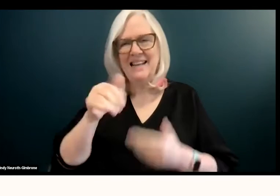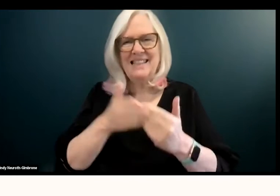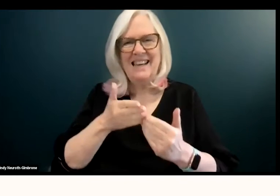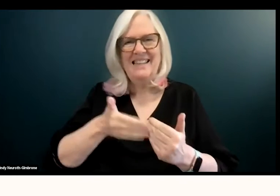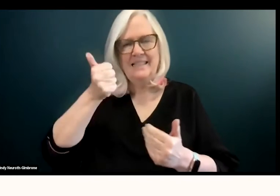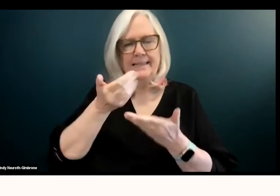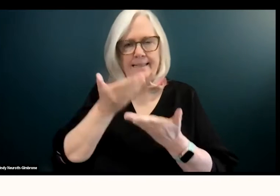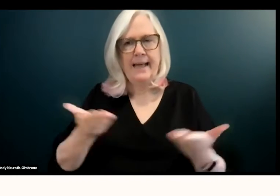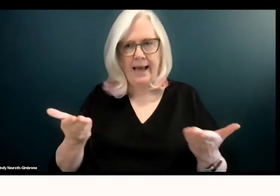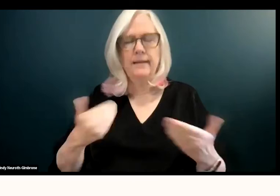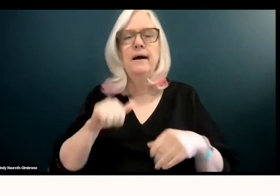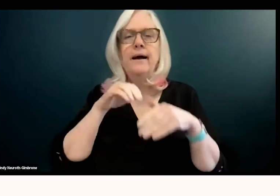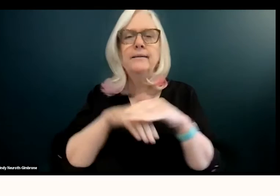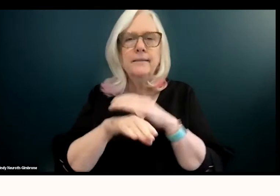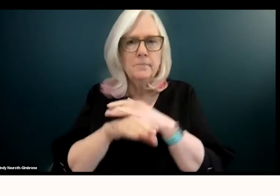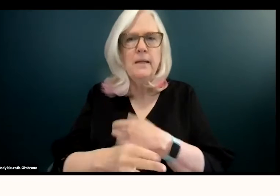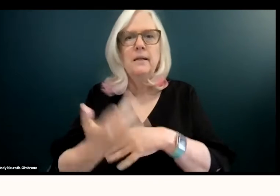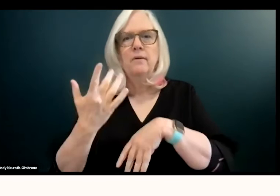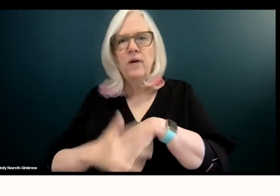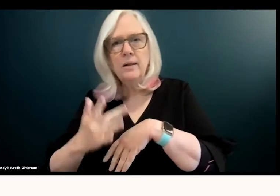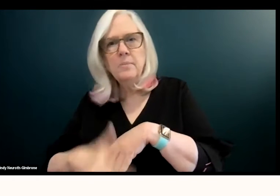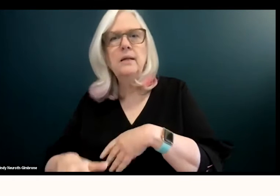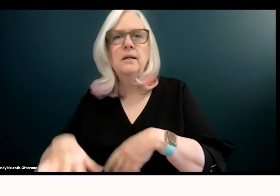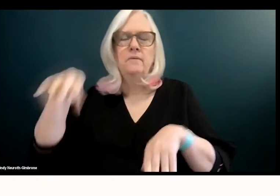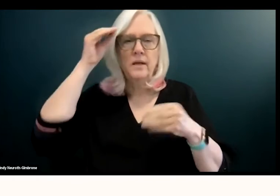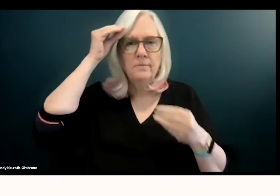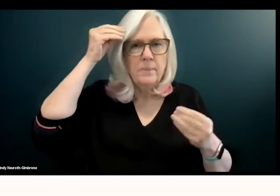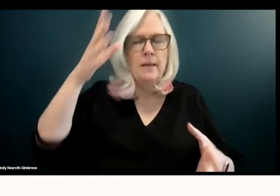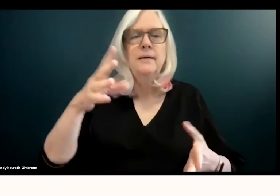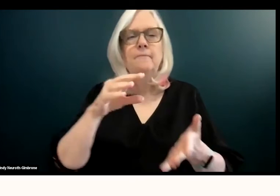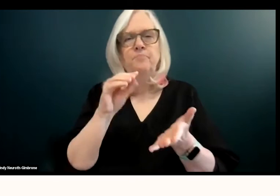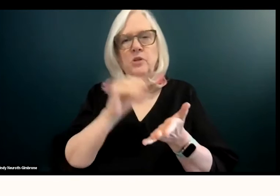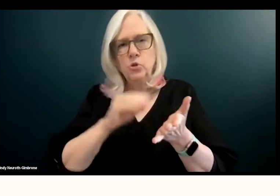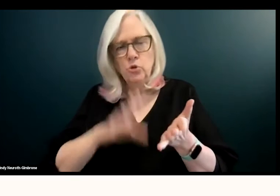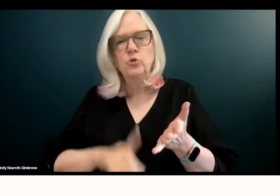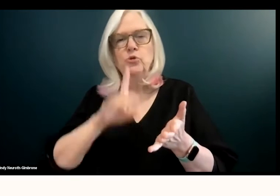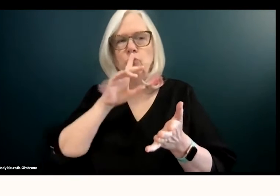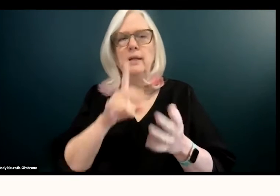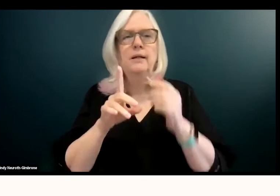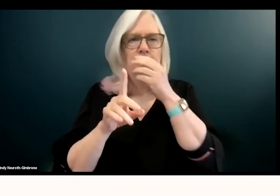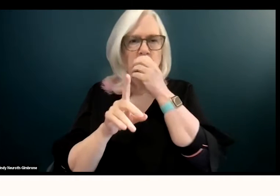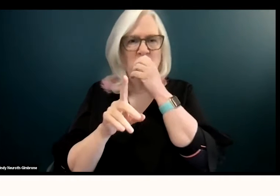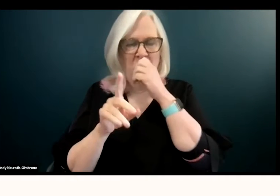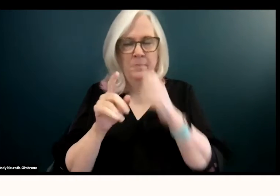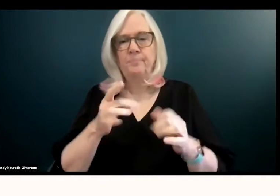thing. Accessibility, availability of information, students really gravitate towards the easiest thing that they can